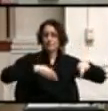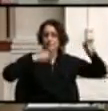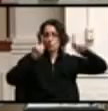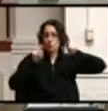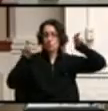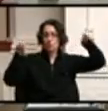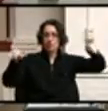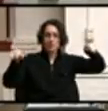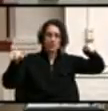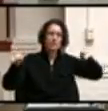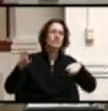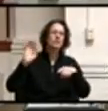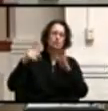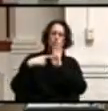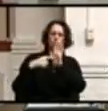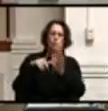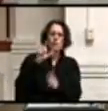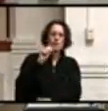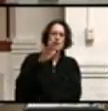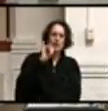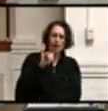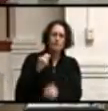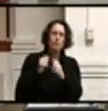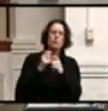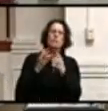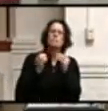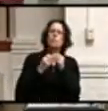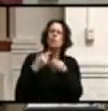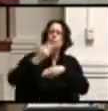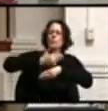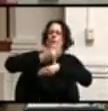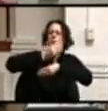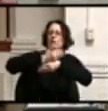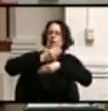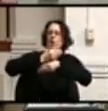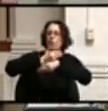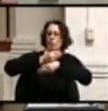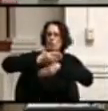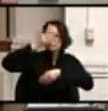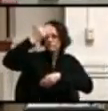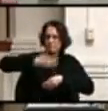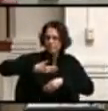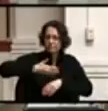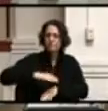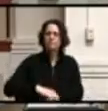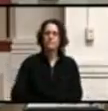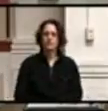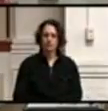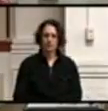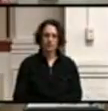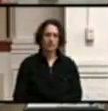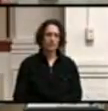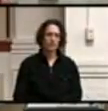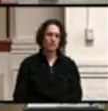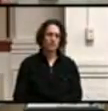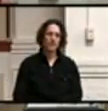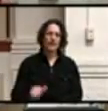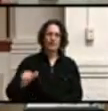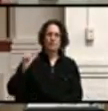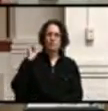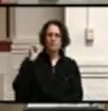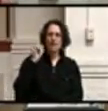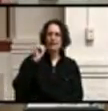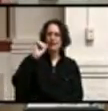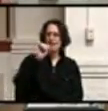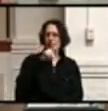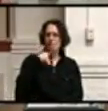upper floors that will have a little bit more glass. And then basically you have the large apparatus bay around the back, which is